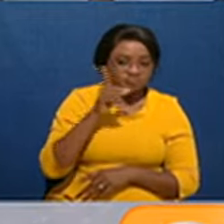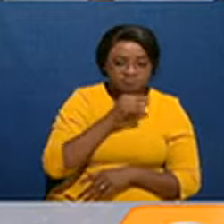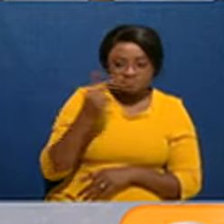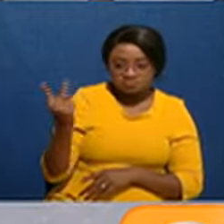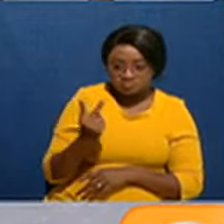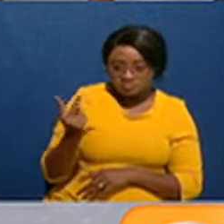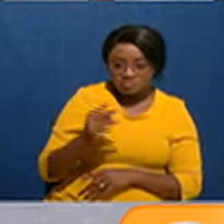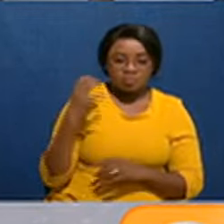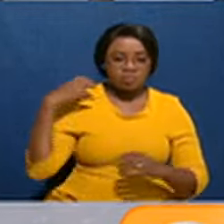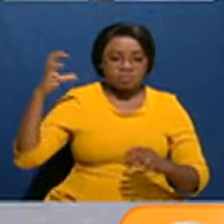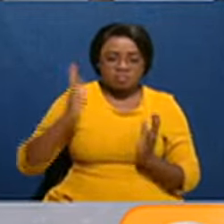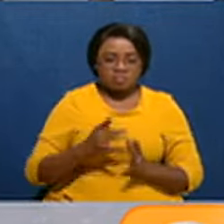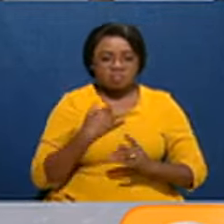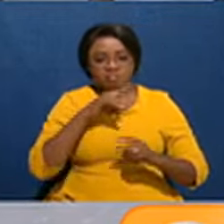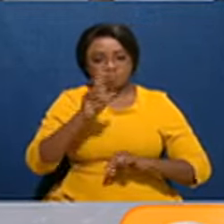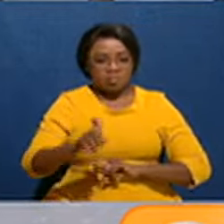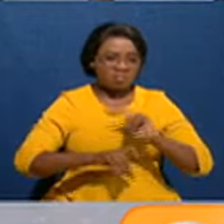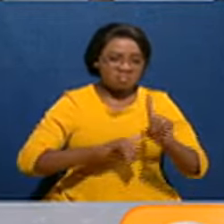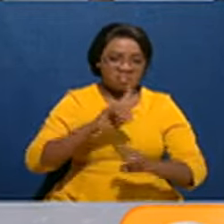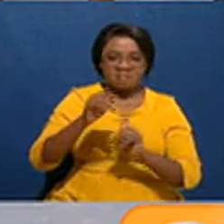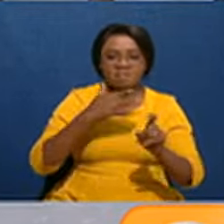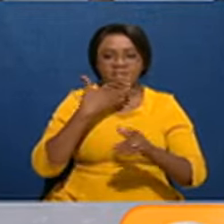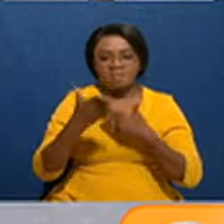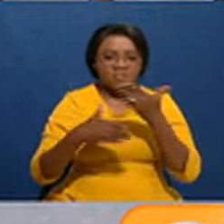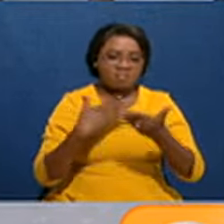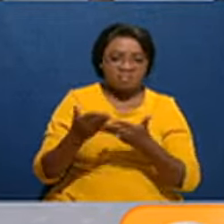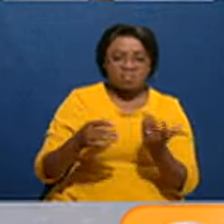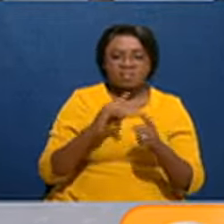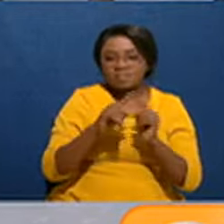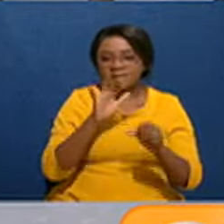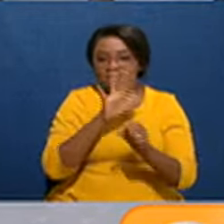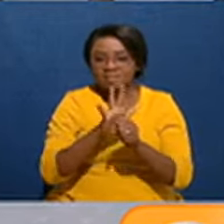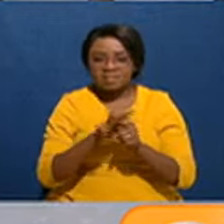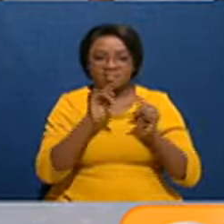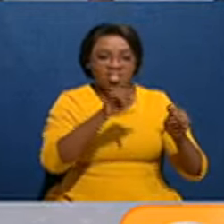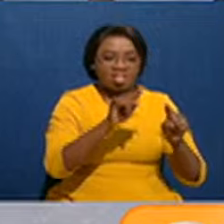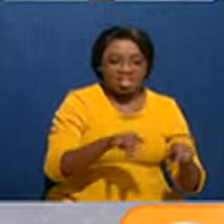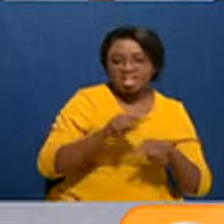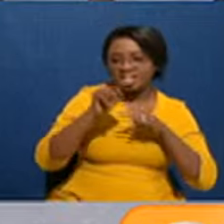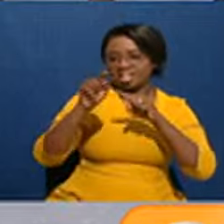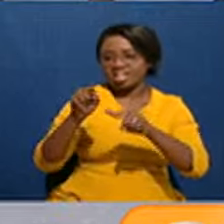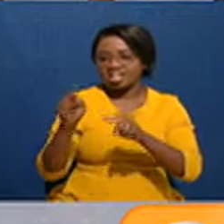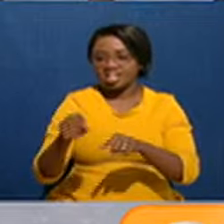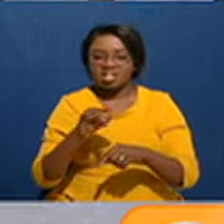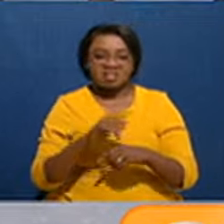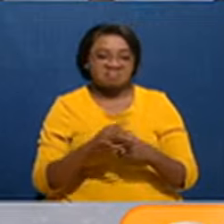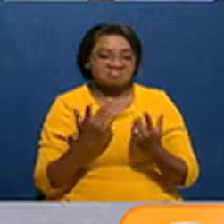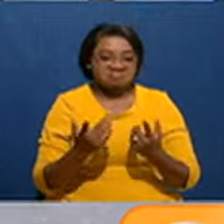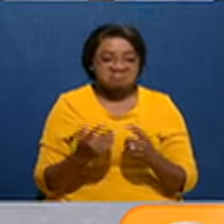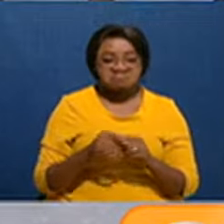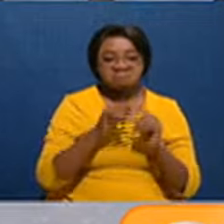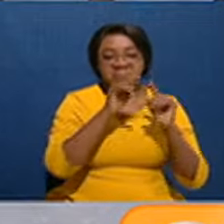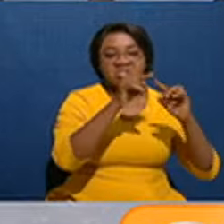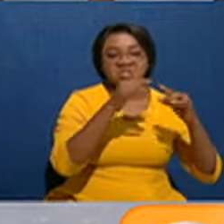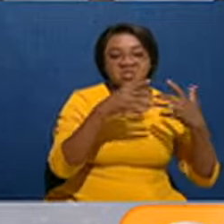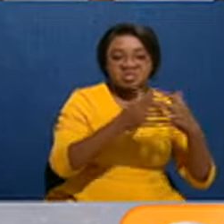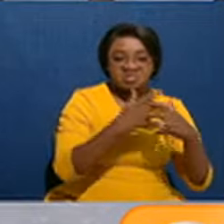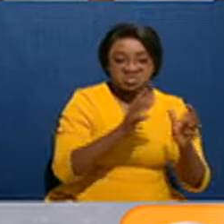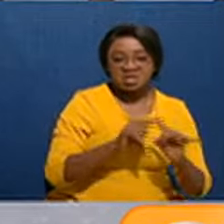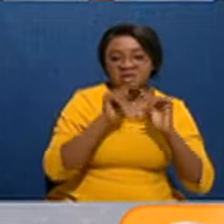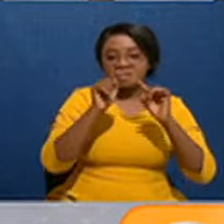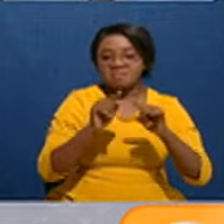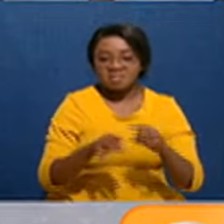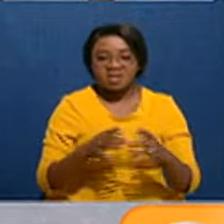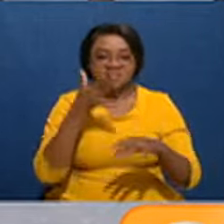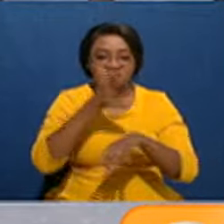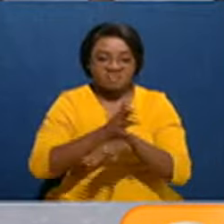two candidates debating. The one thing that came across is a lot of blame game. Engineers blame developers. Engineers blame